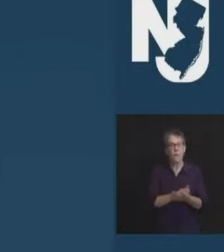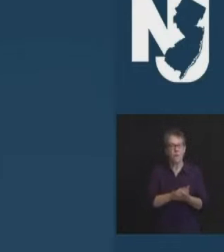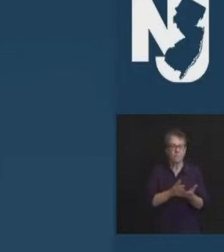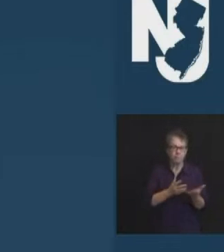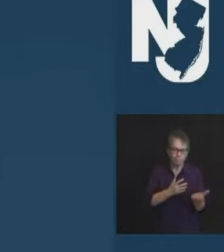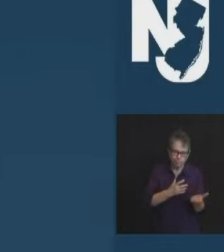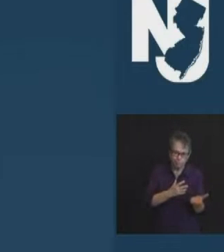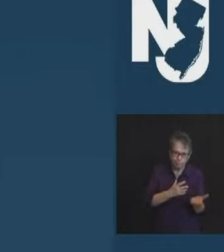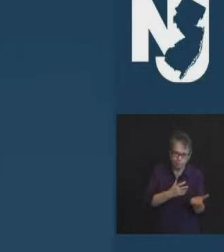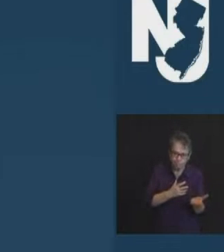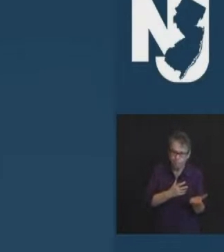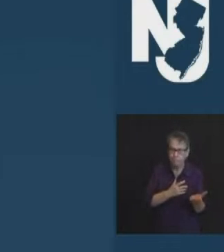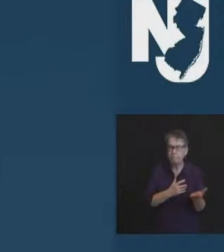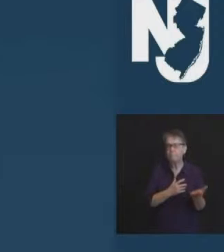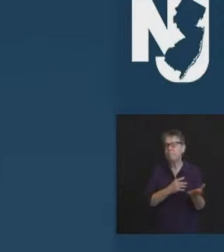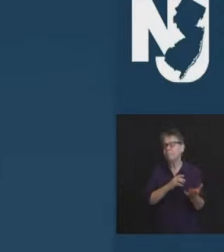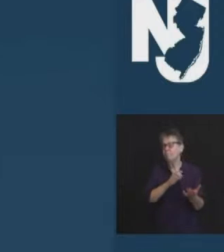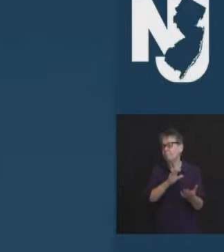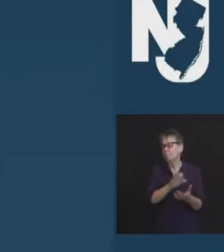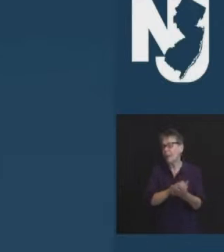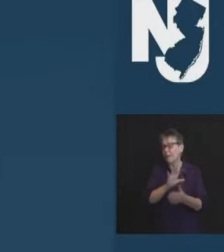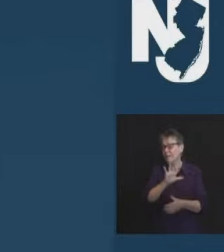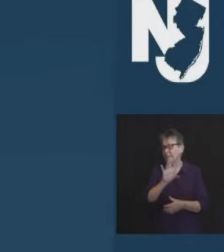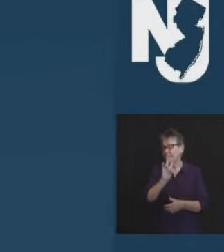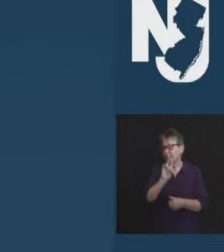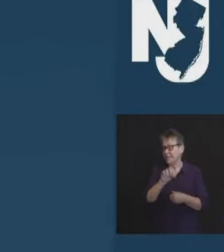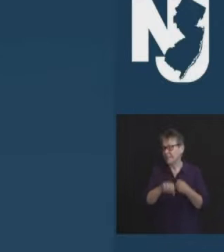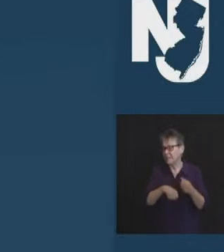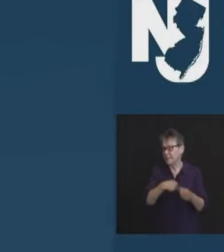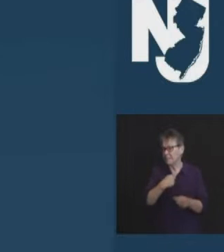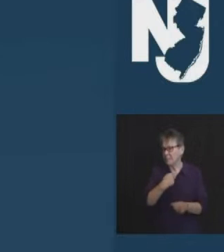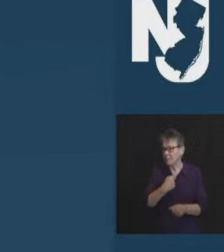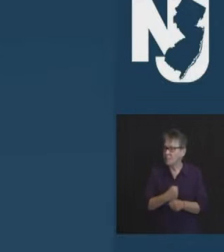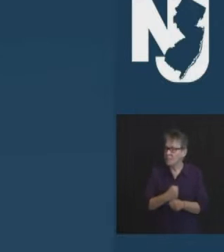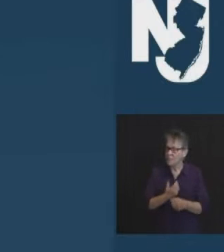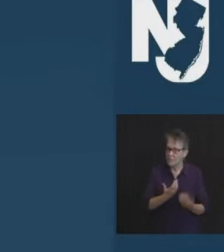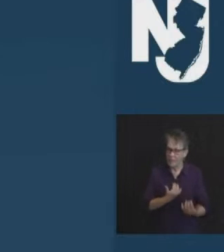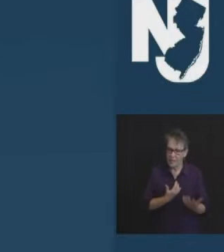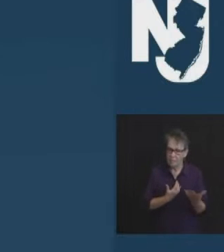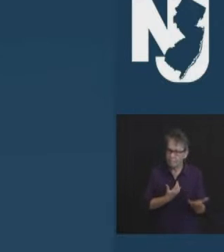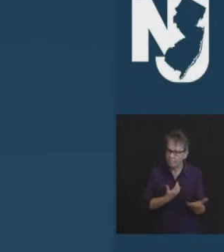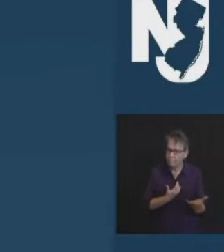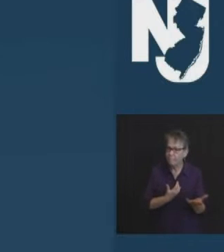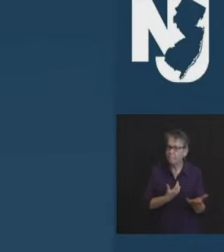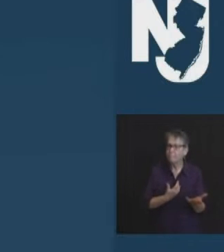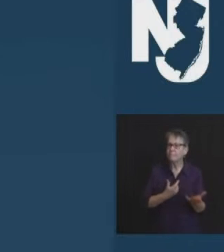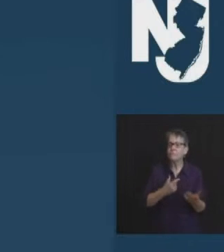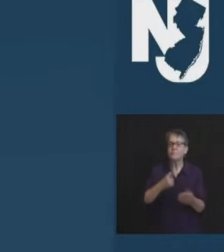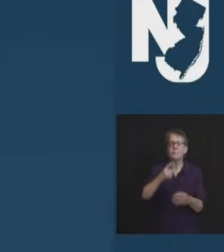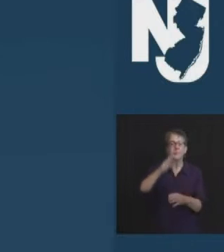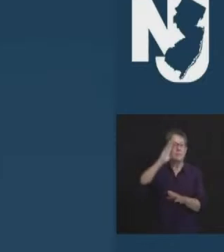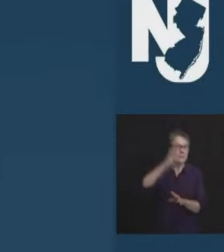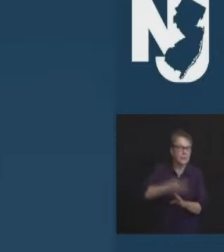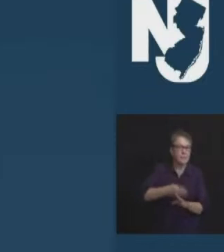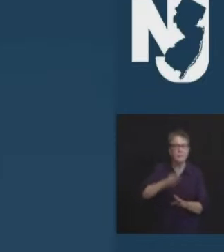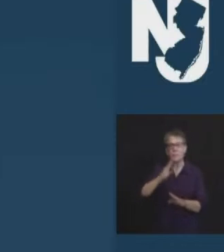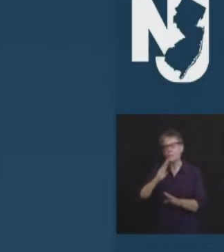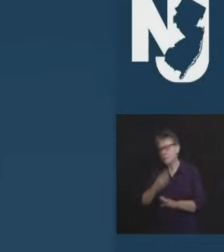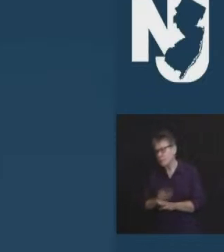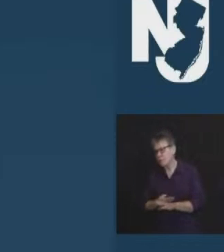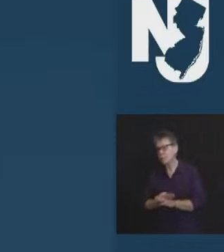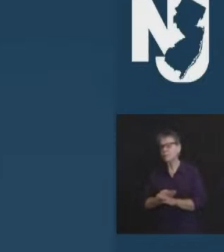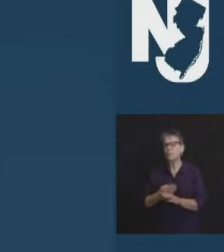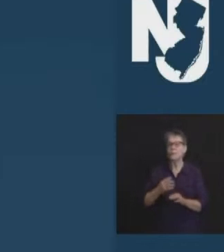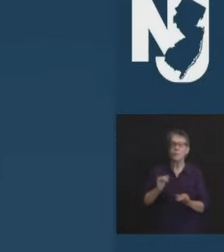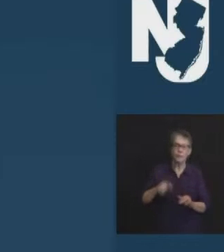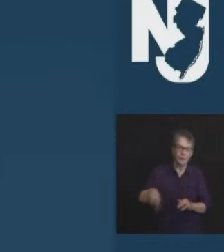He also leaves behind his son, Michael, and daughter, Megan, and their significant others, along with 3 grandchildren, Sophia, Gabrielle, and Genevieve,